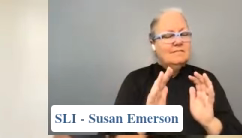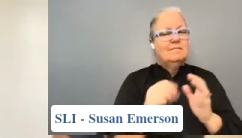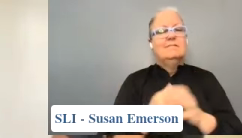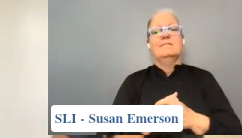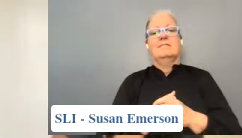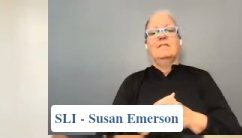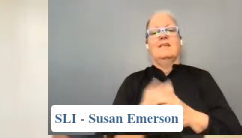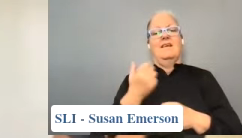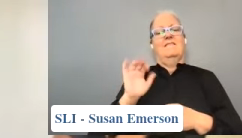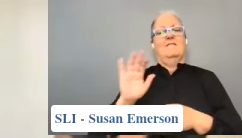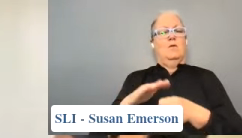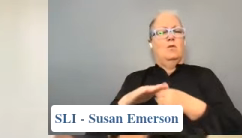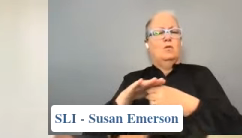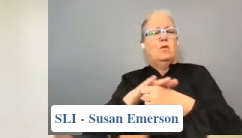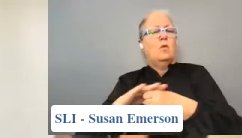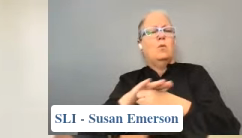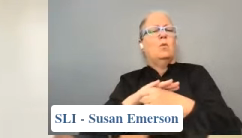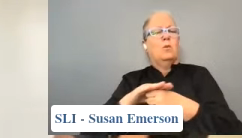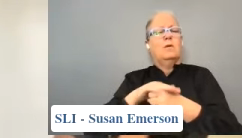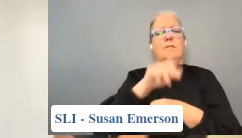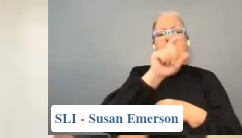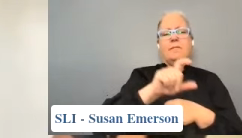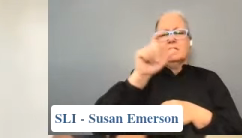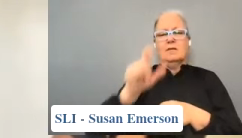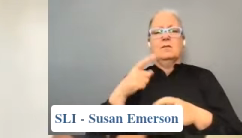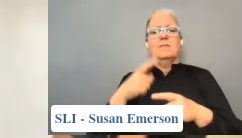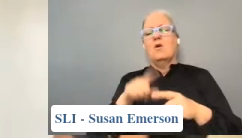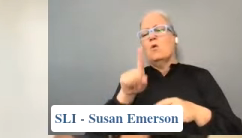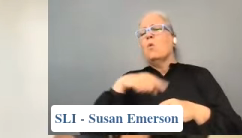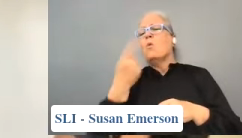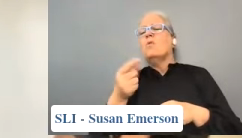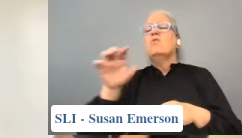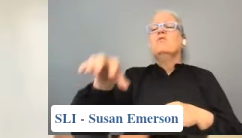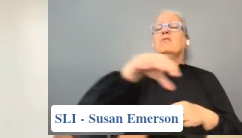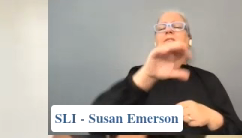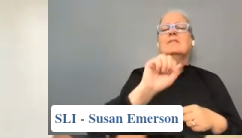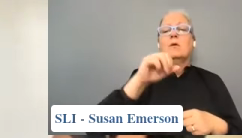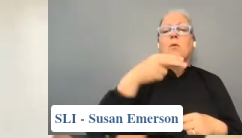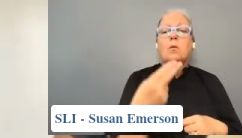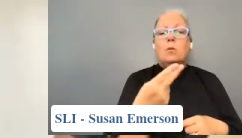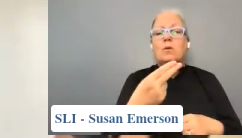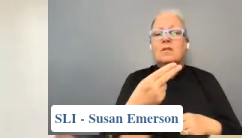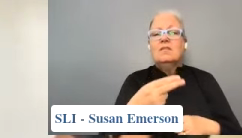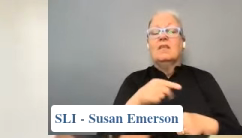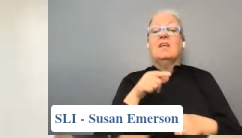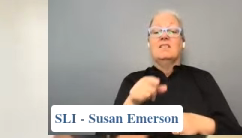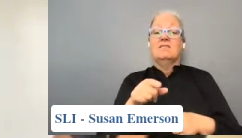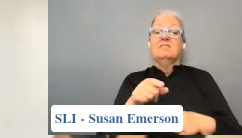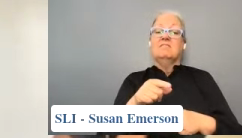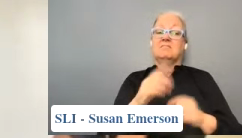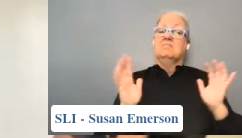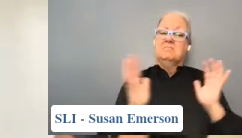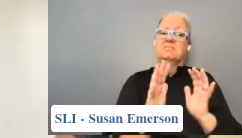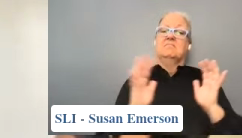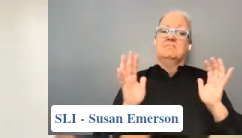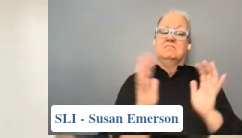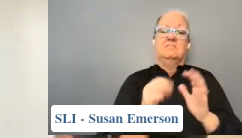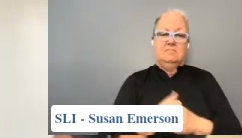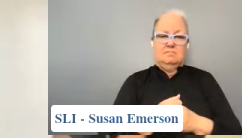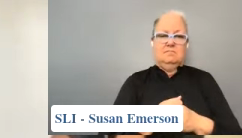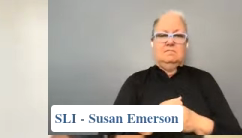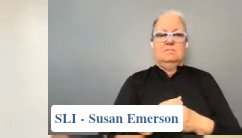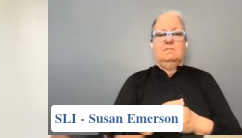including Sugira Muryango staff and government representatives from MIGEPROF,